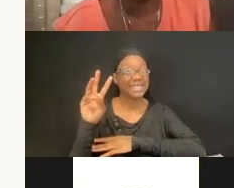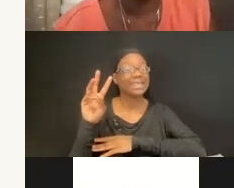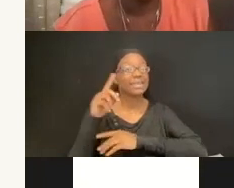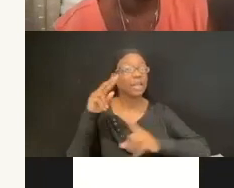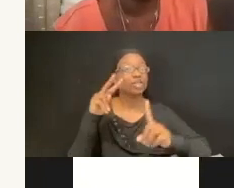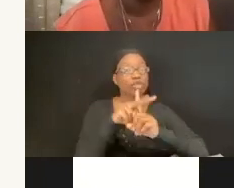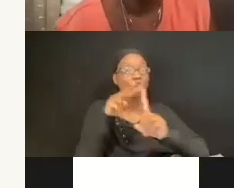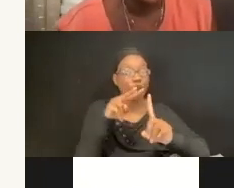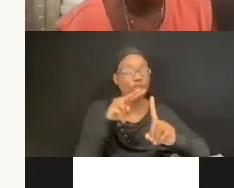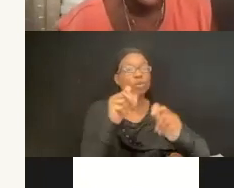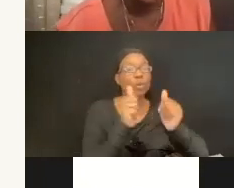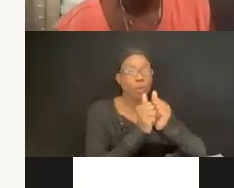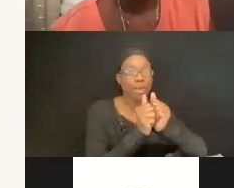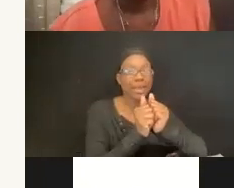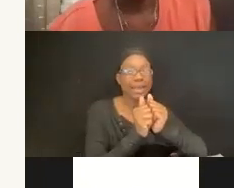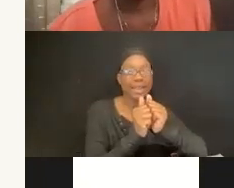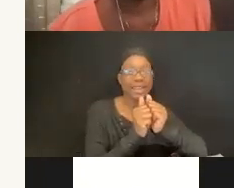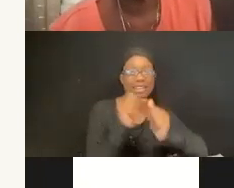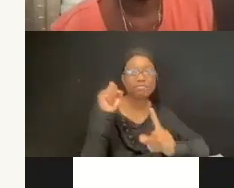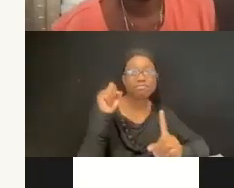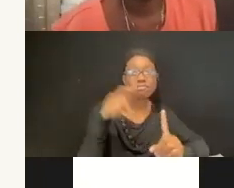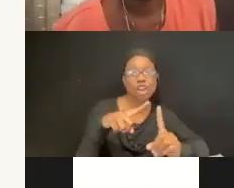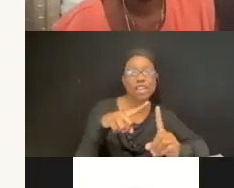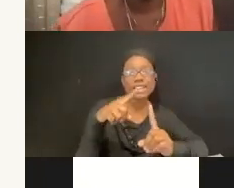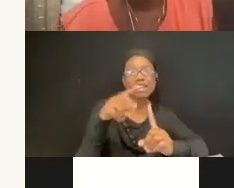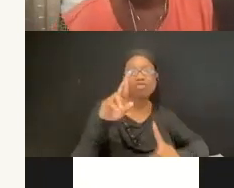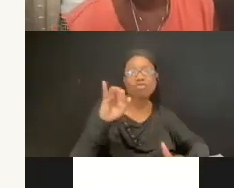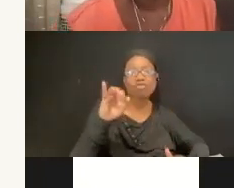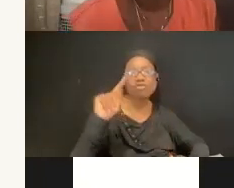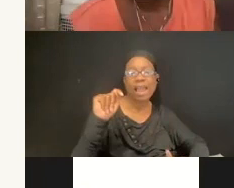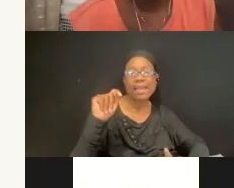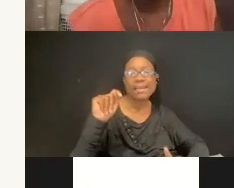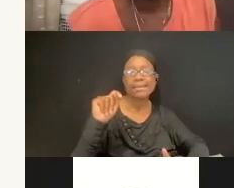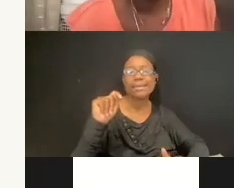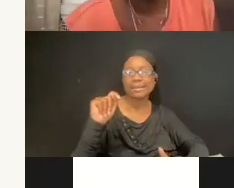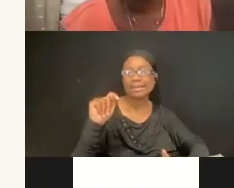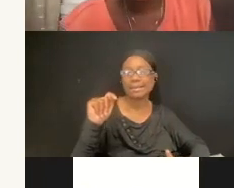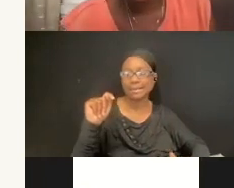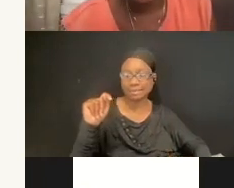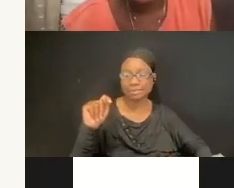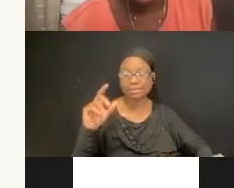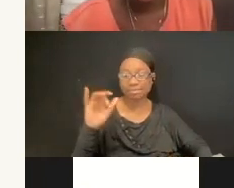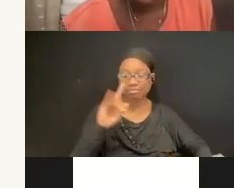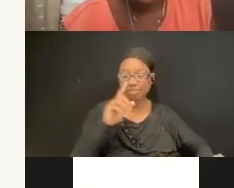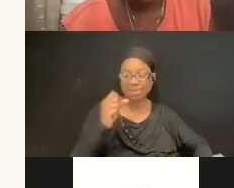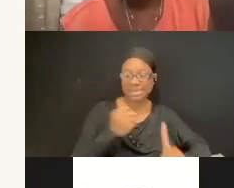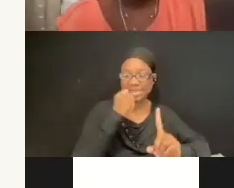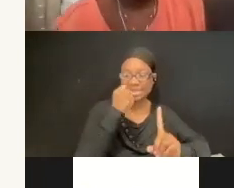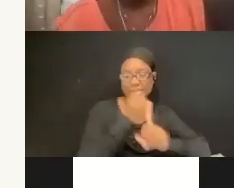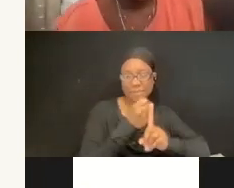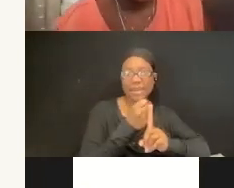they were charged with inciting a riot. This really impacted the queer and trans folks in the